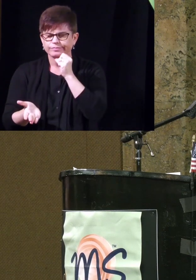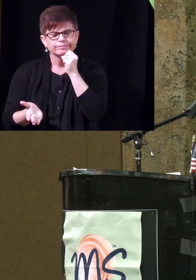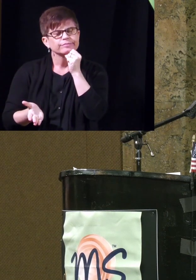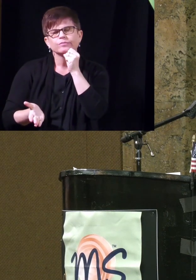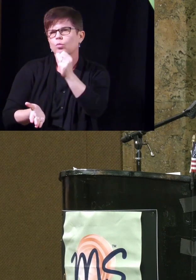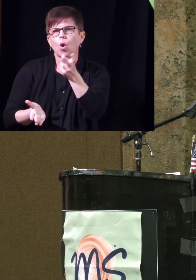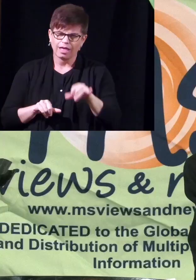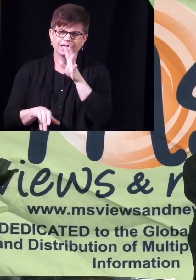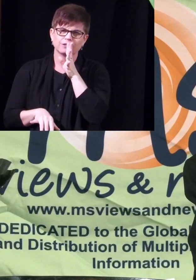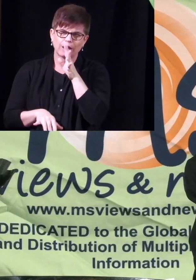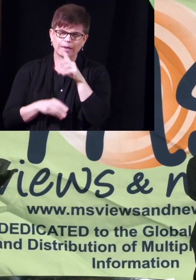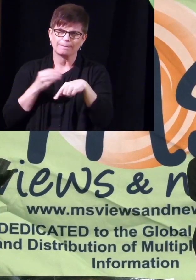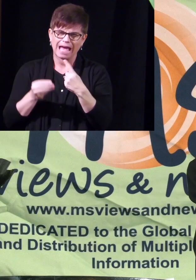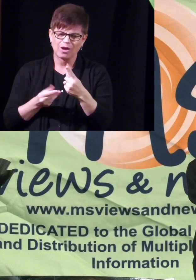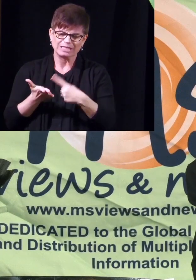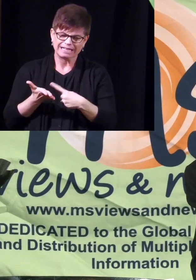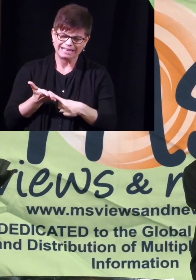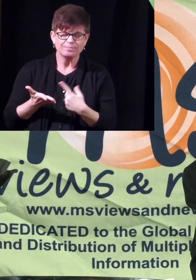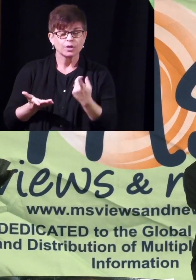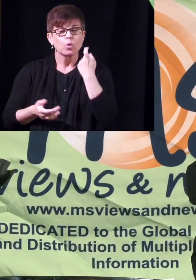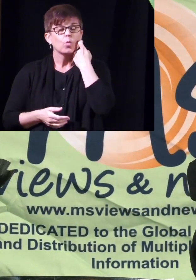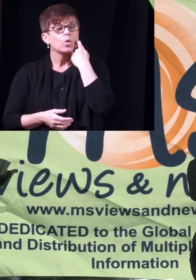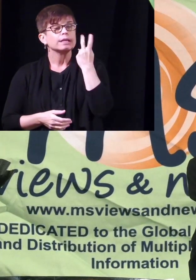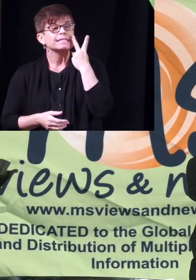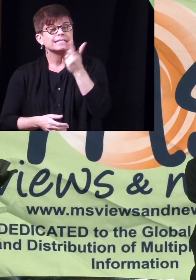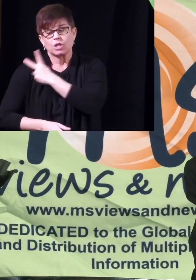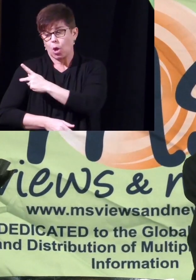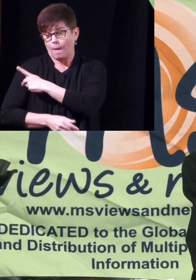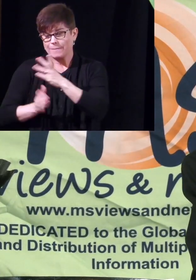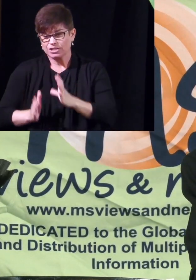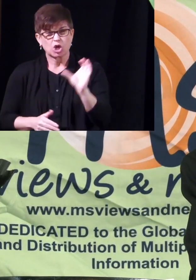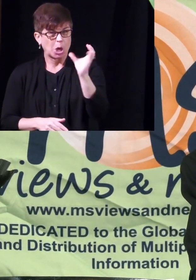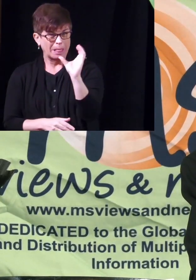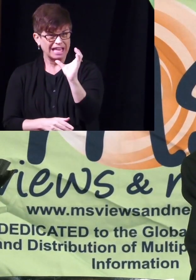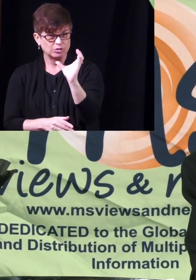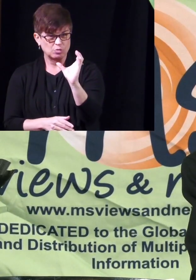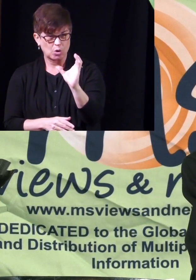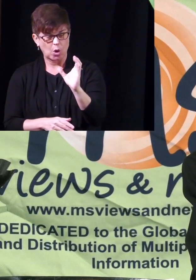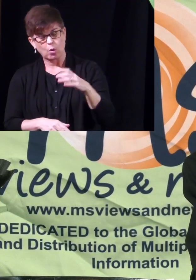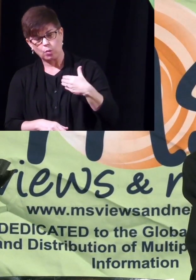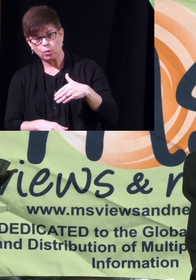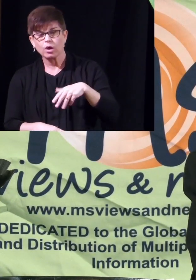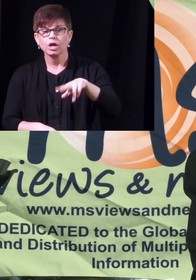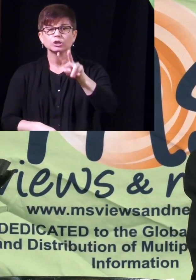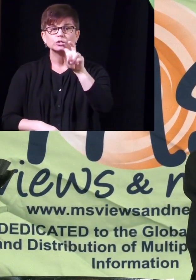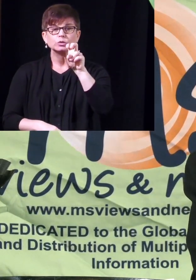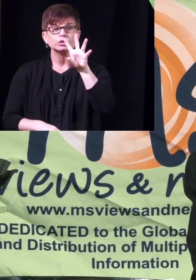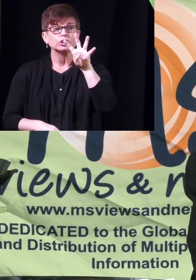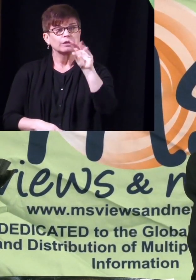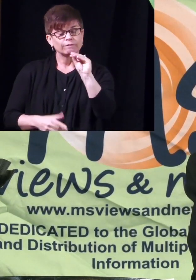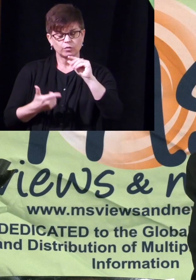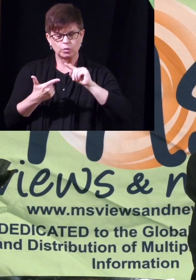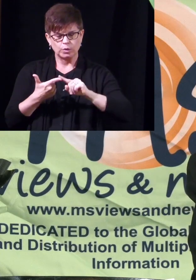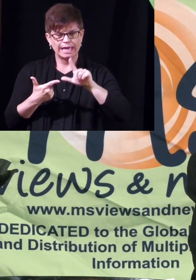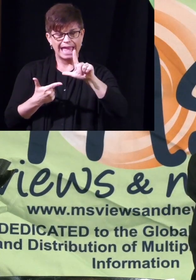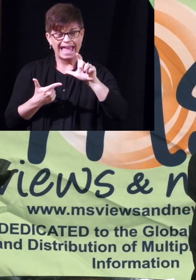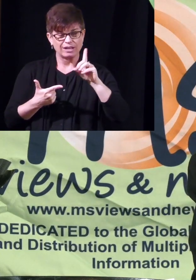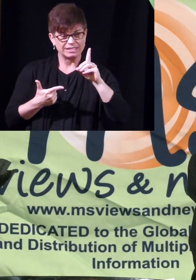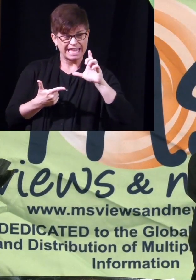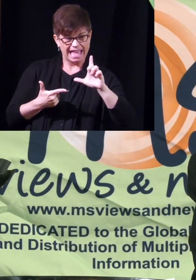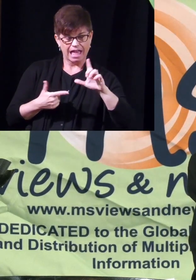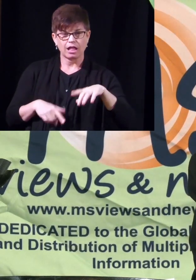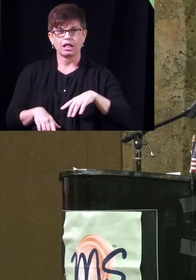once per year. Recently, I saw a patient whose cholesterol was about 240 and their LDL was about